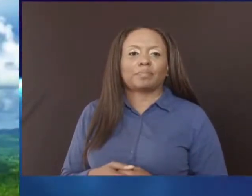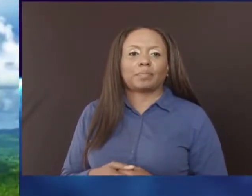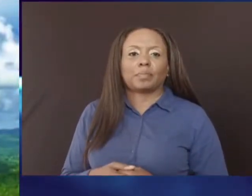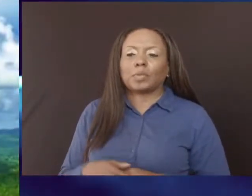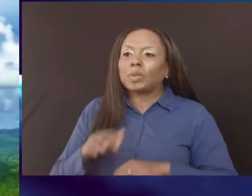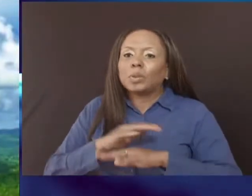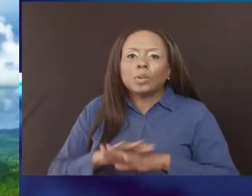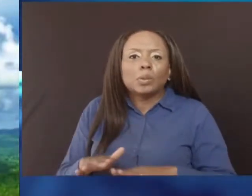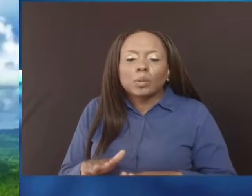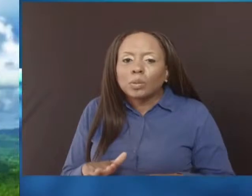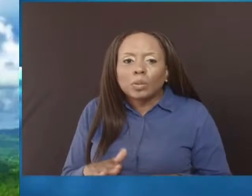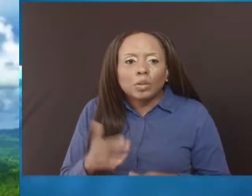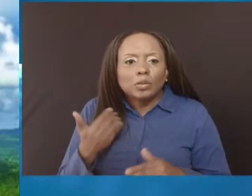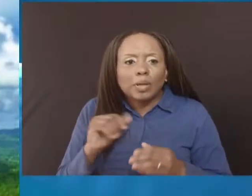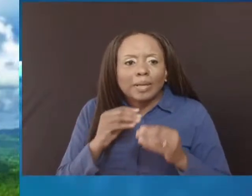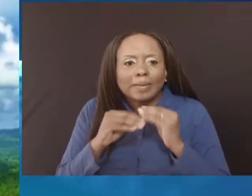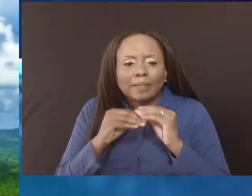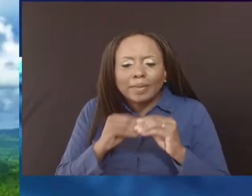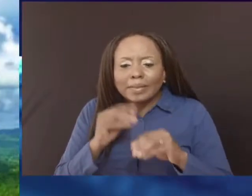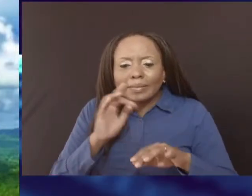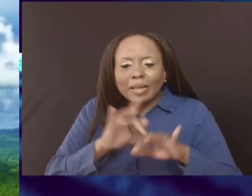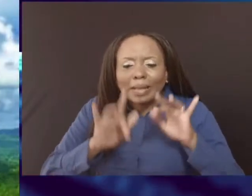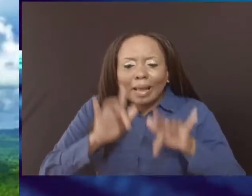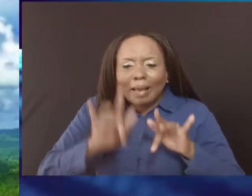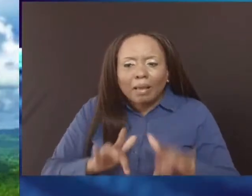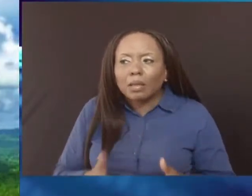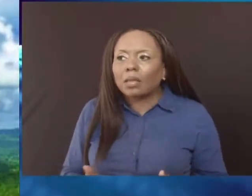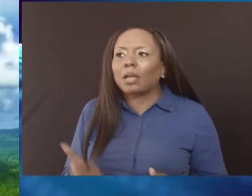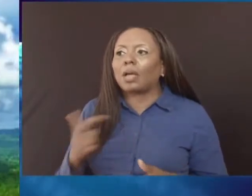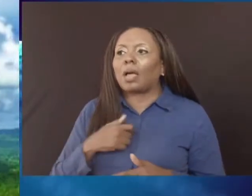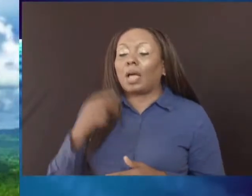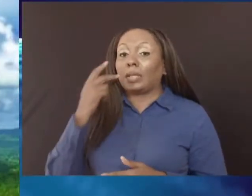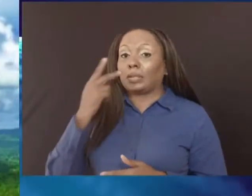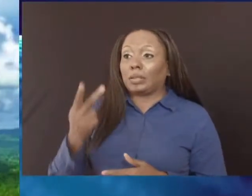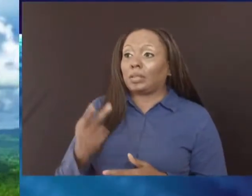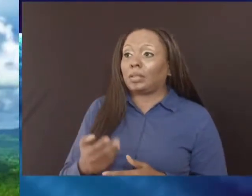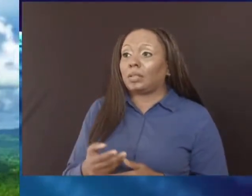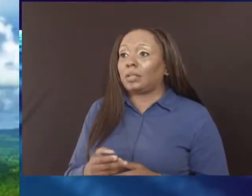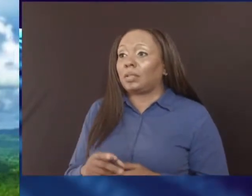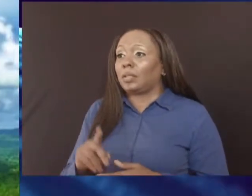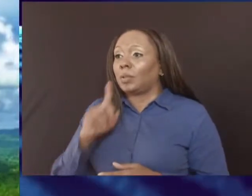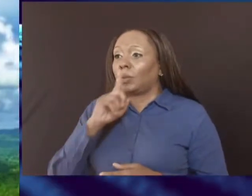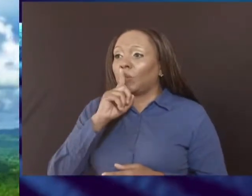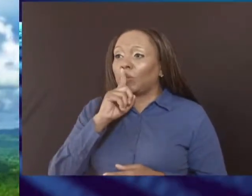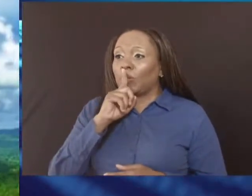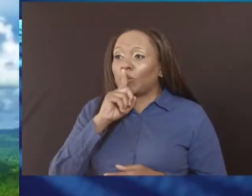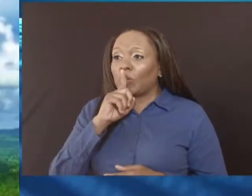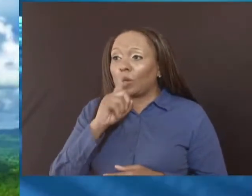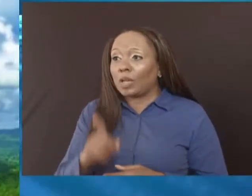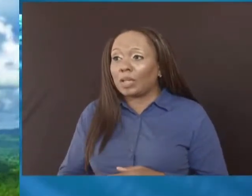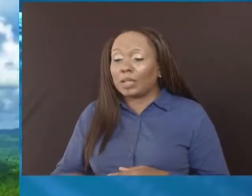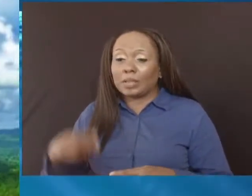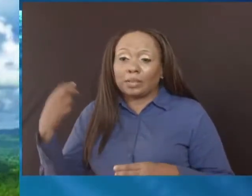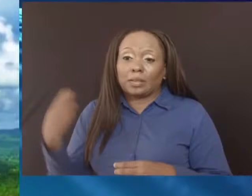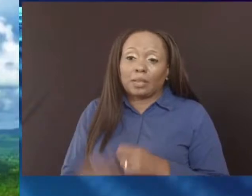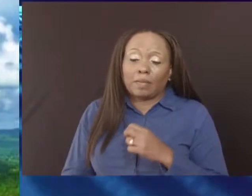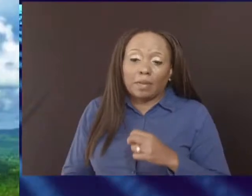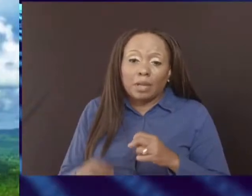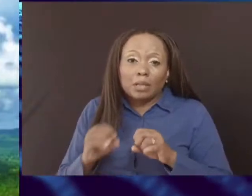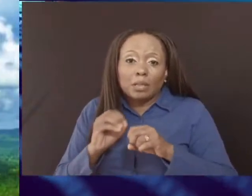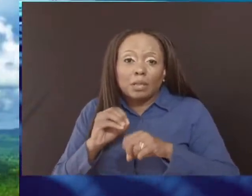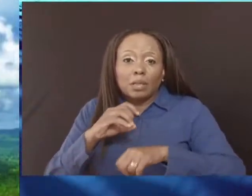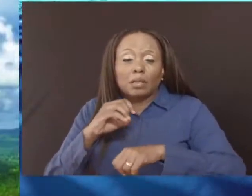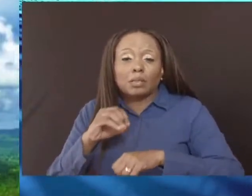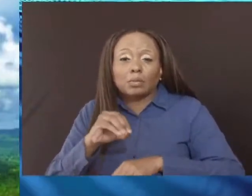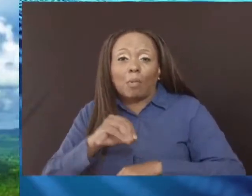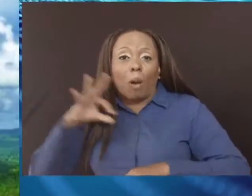to tamper with the bracelet. I can tell you from actually seeing these bracelets myself, it is extremely difficult to get these bracelets off,